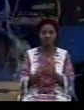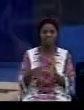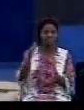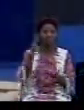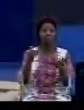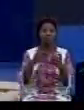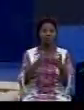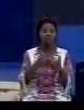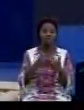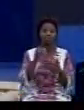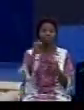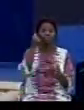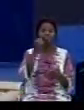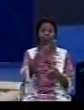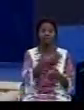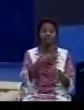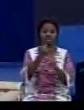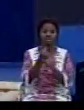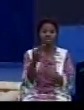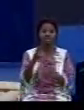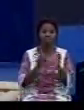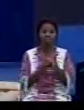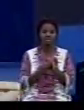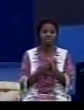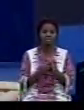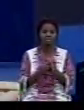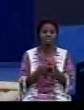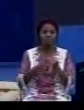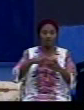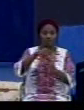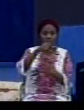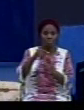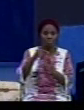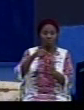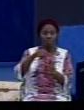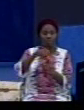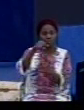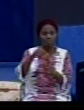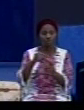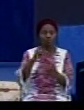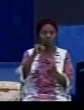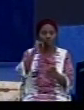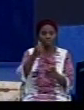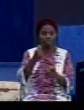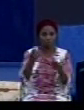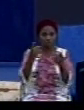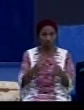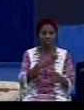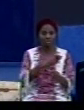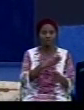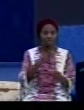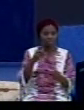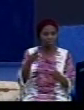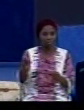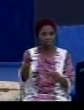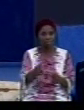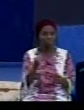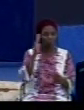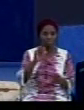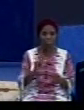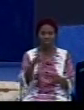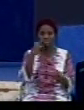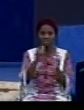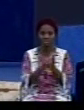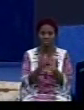still say, I'll come tomorrow. Do you know the people whose language is always